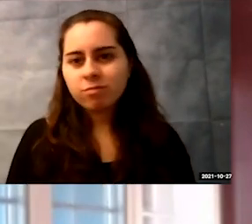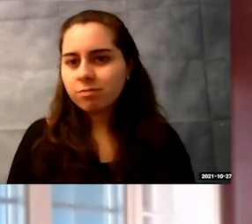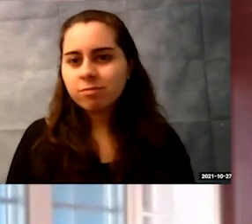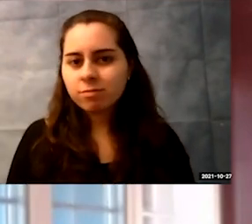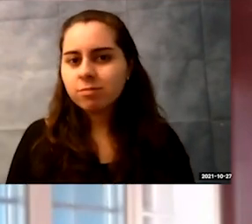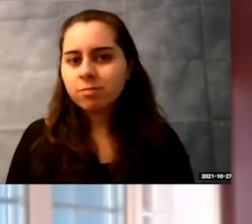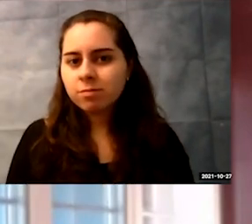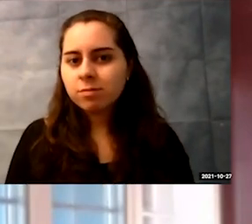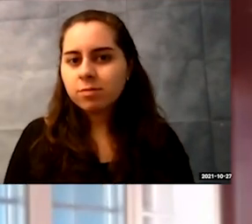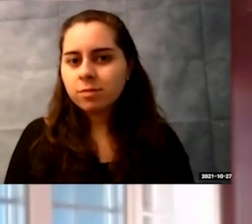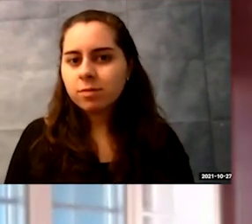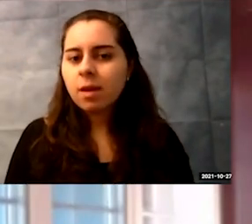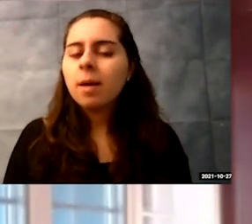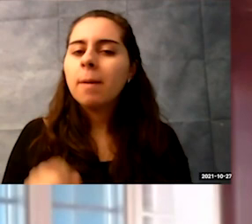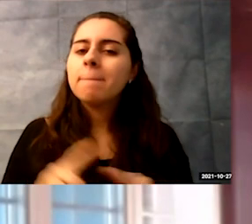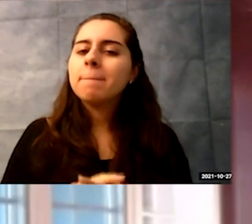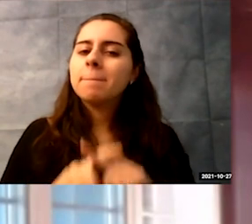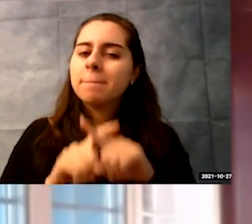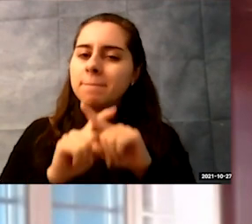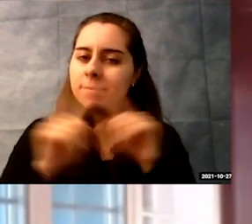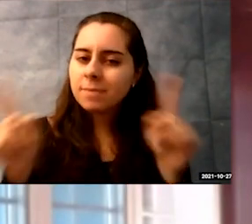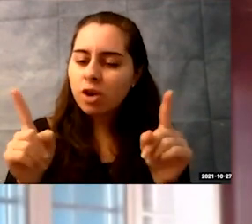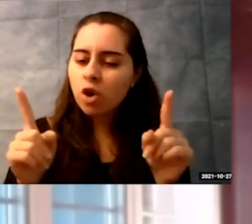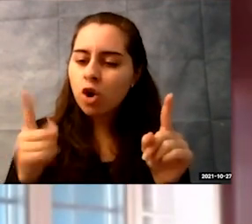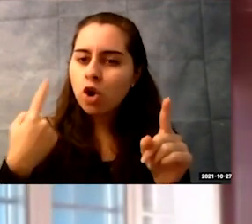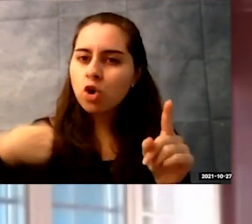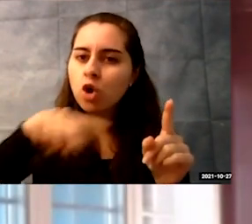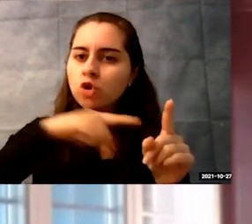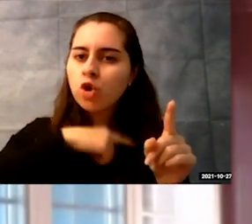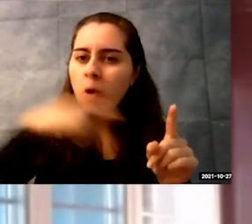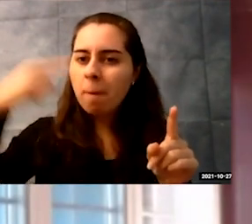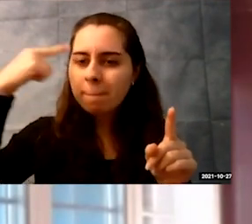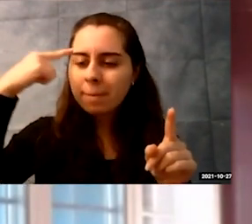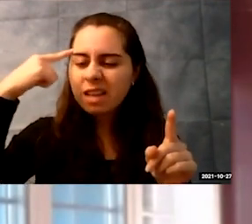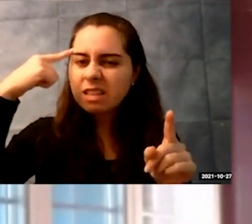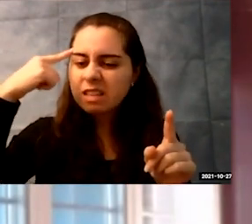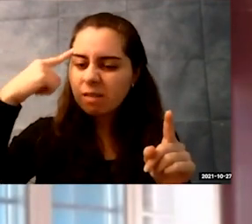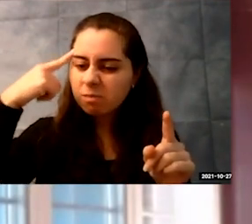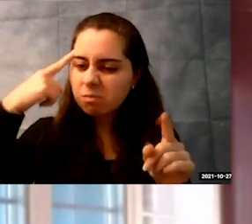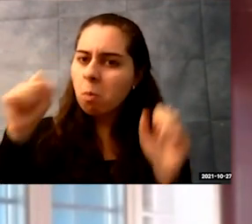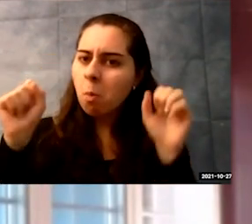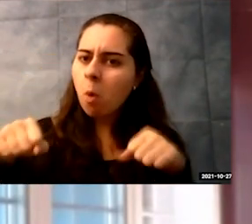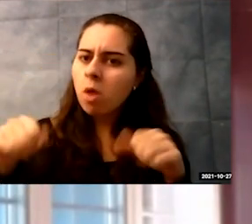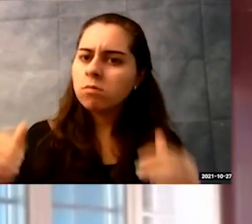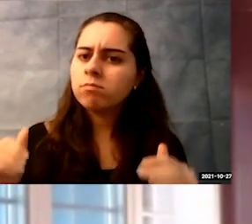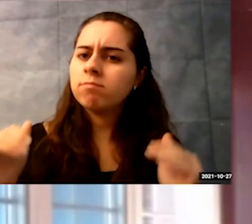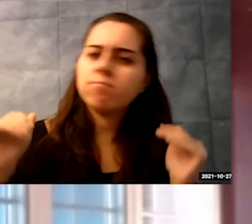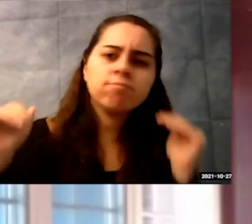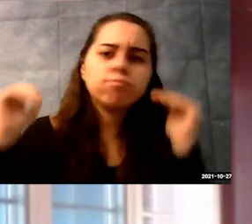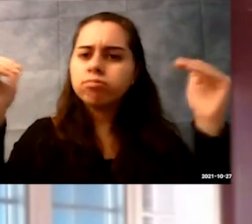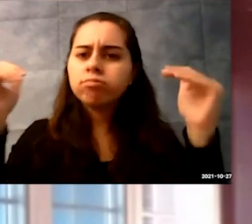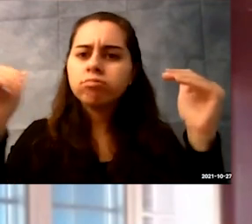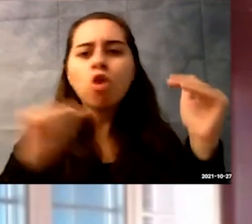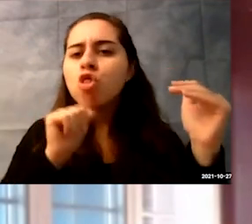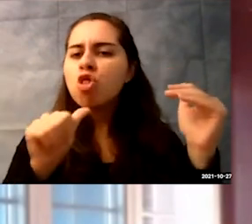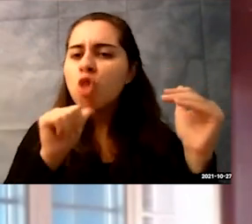But we always saw that as an obstacle to be overcome, not a basis to divide us. It was